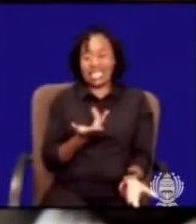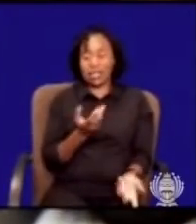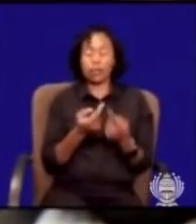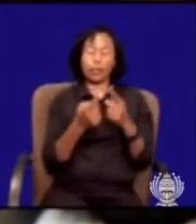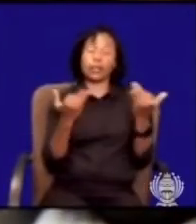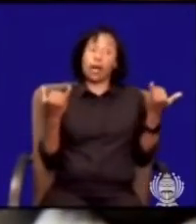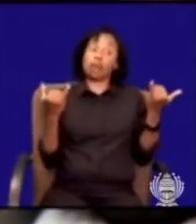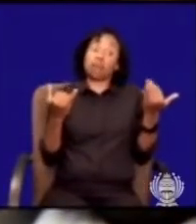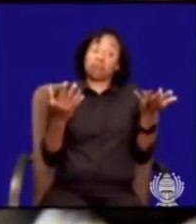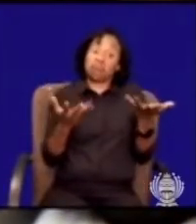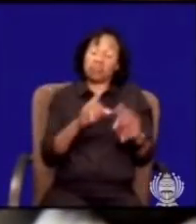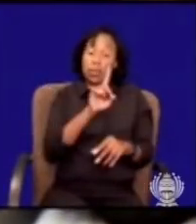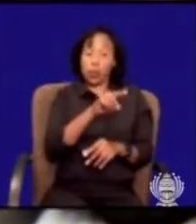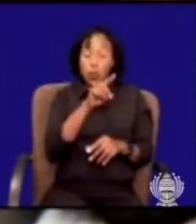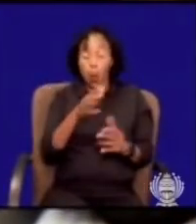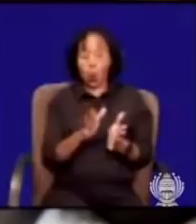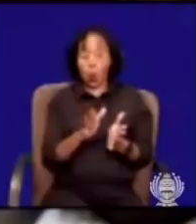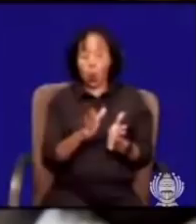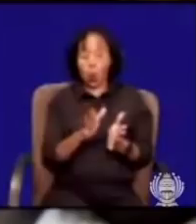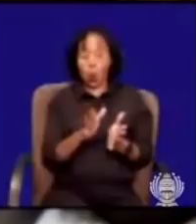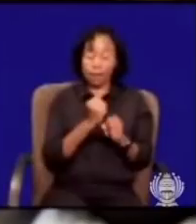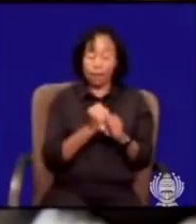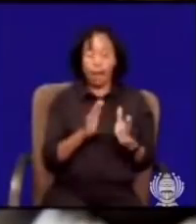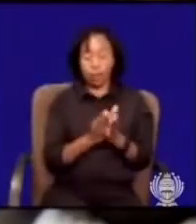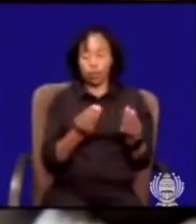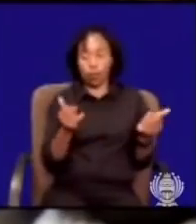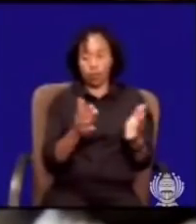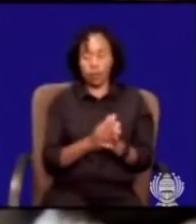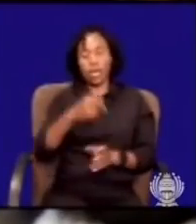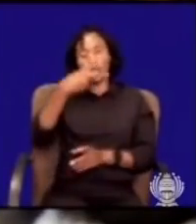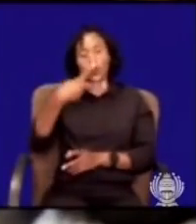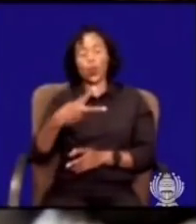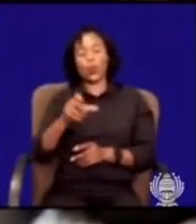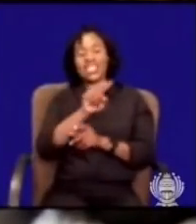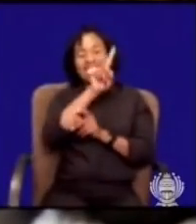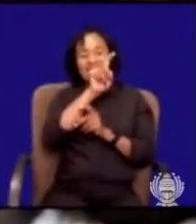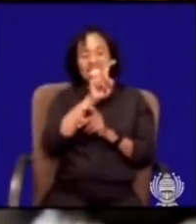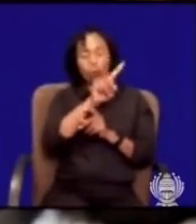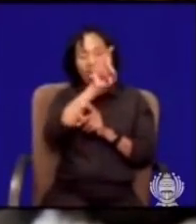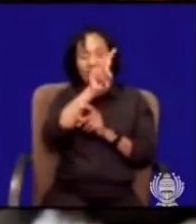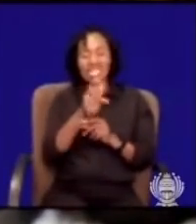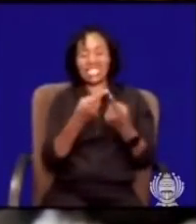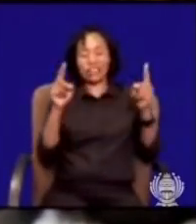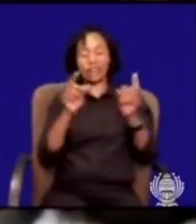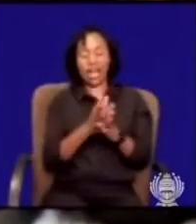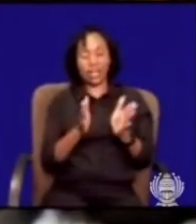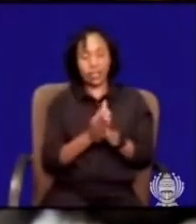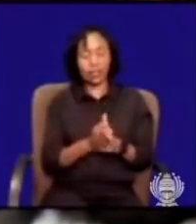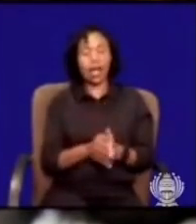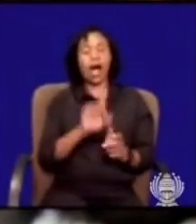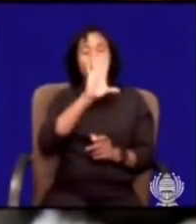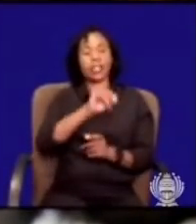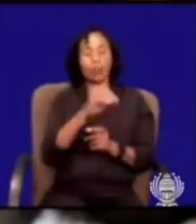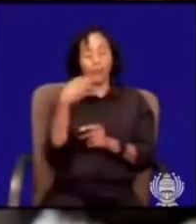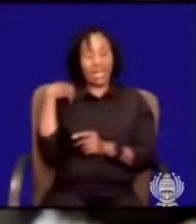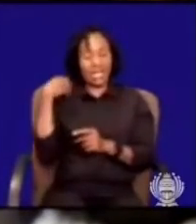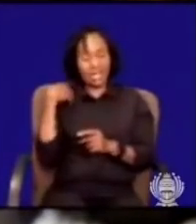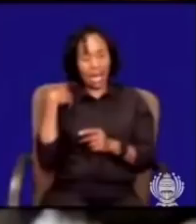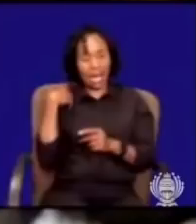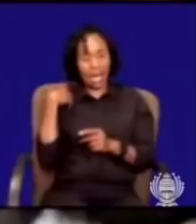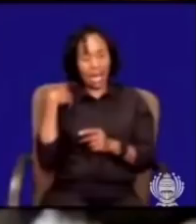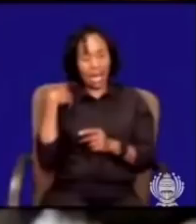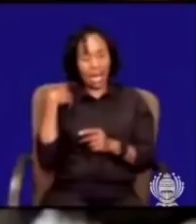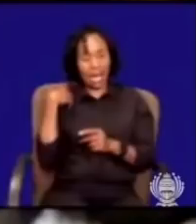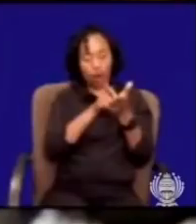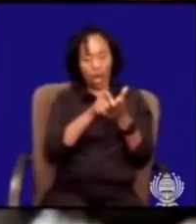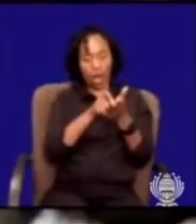wrong. I have submitted 2 different questions to the Minister on this. I have written to the department on their behalf. Minister de Lille herself has